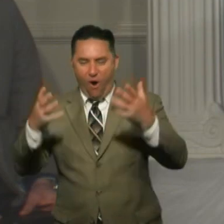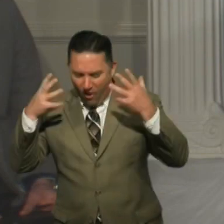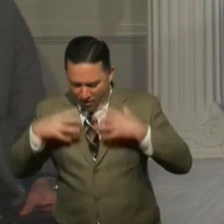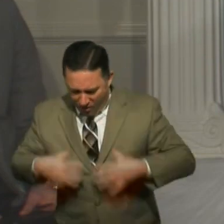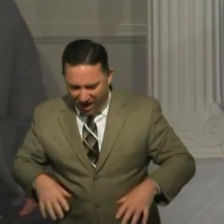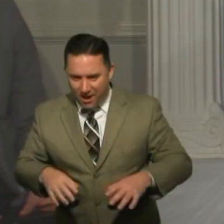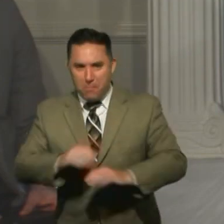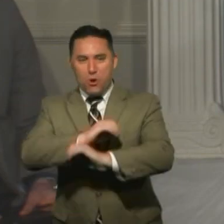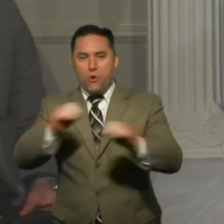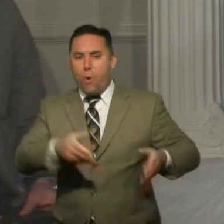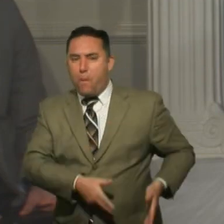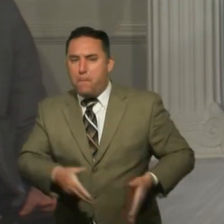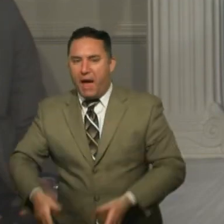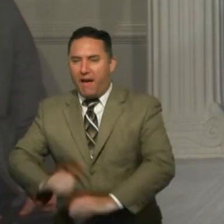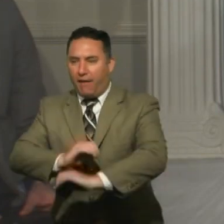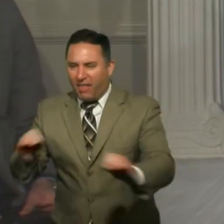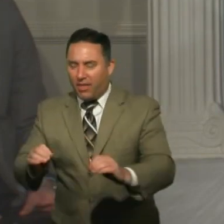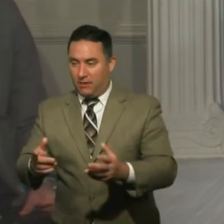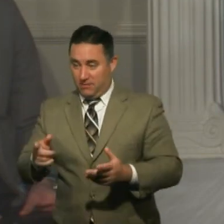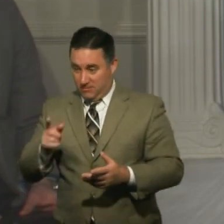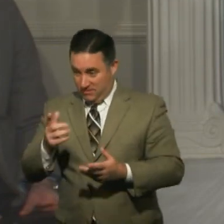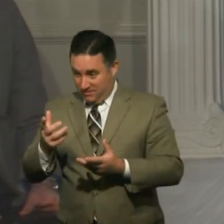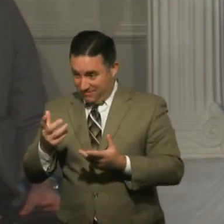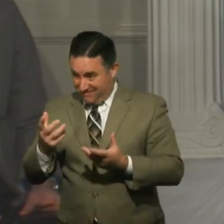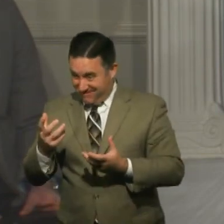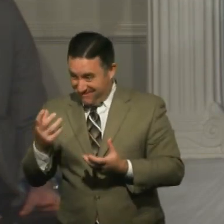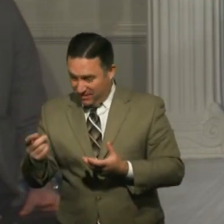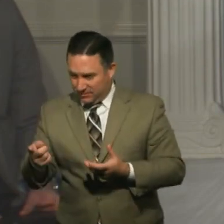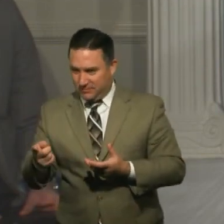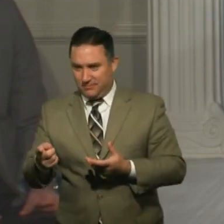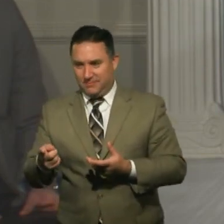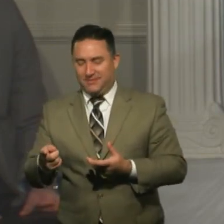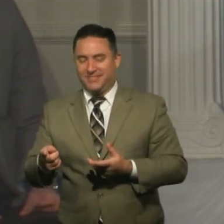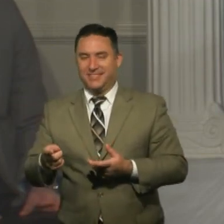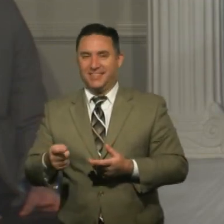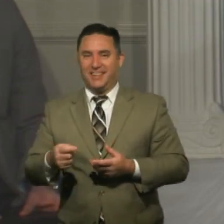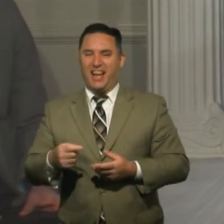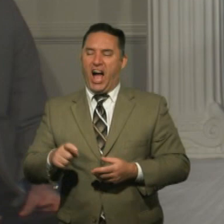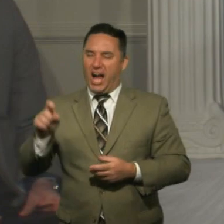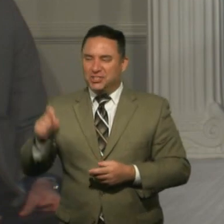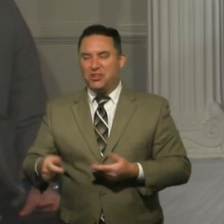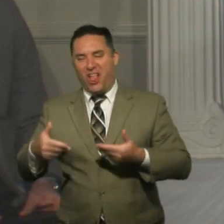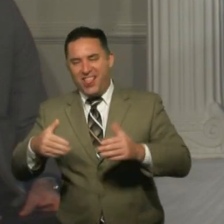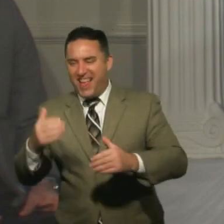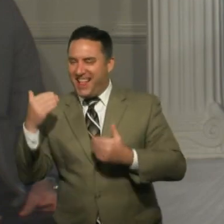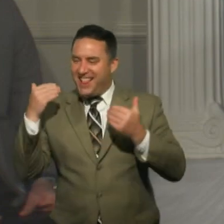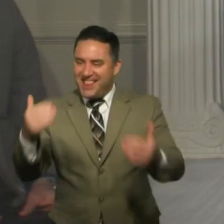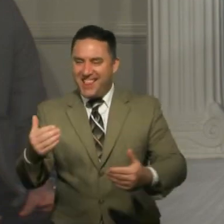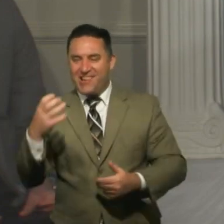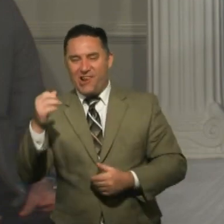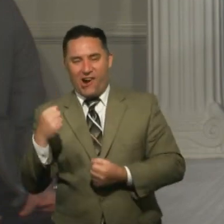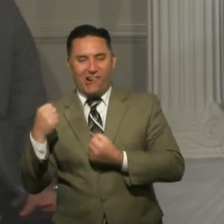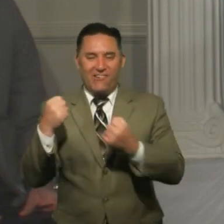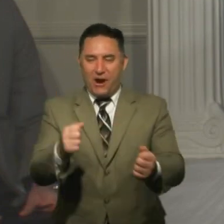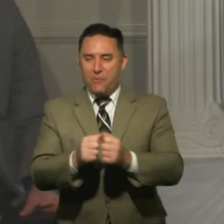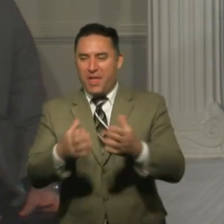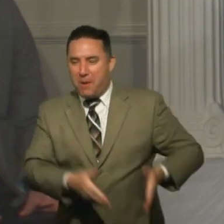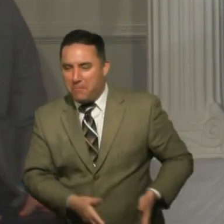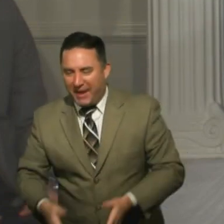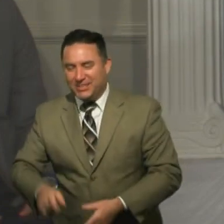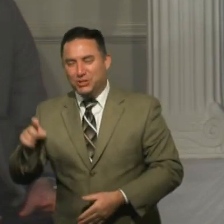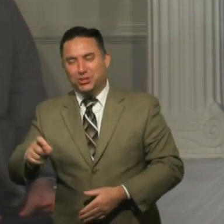So he had no pants on. And we said, are you sure we're going to go? And for this day, I regret not letting him just go out, get in the car, and take him to church without his pants